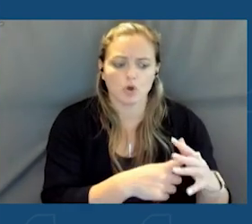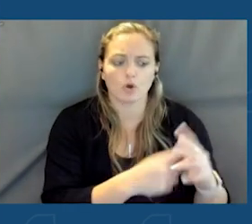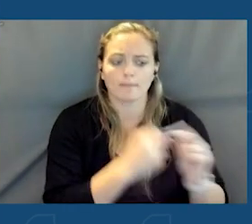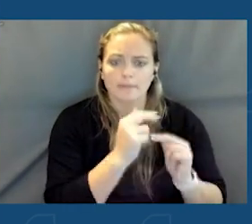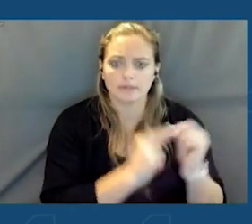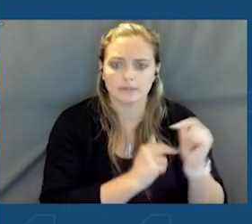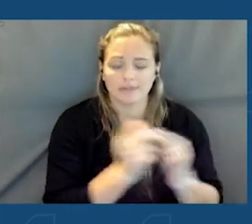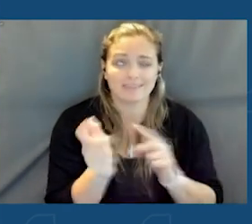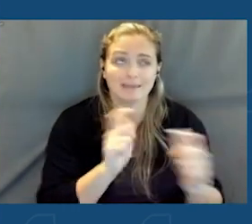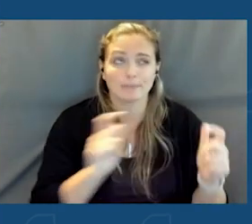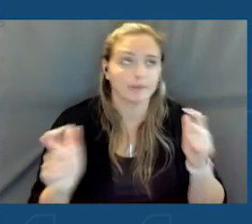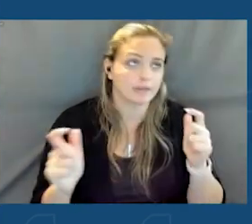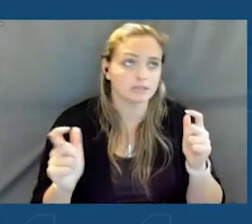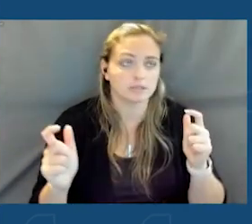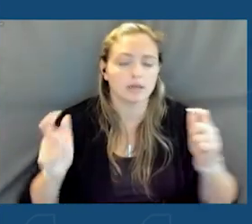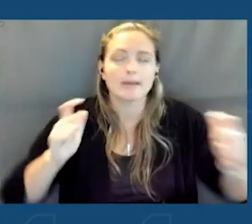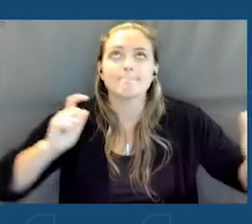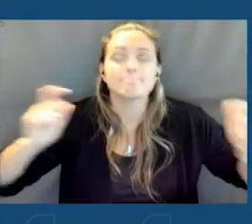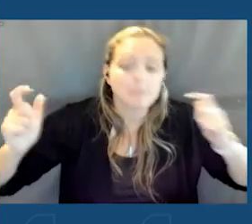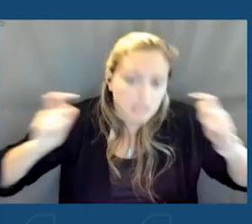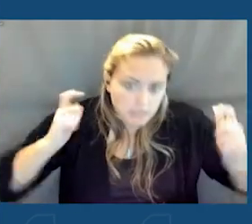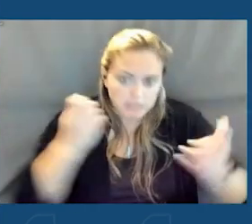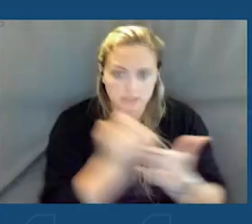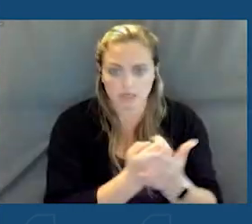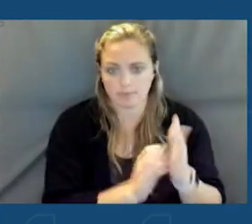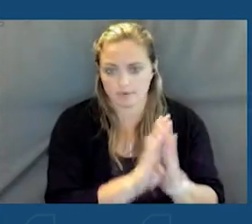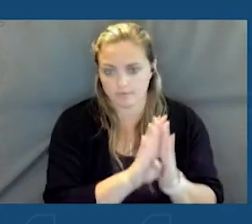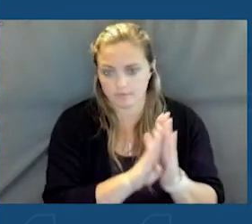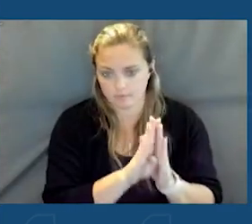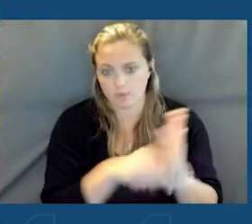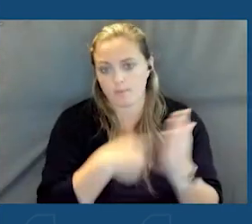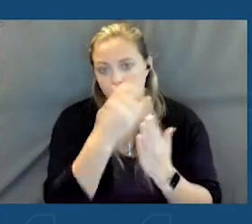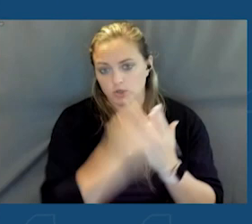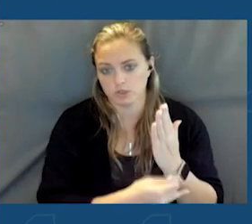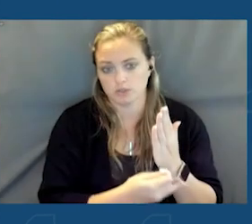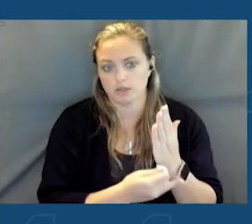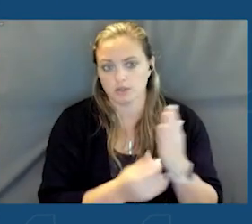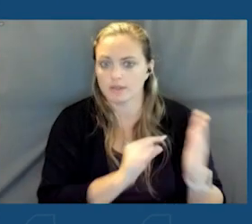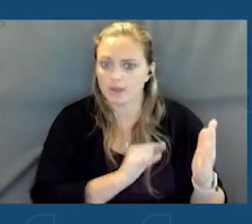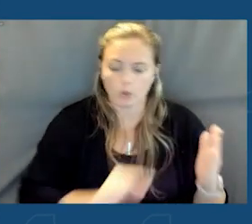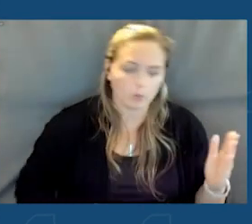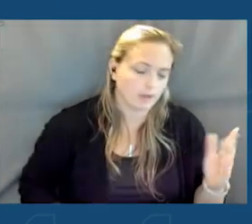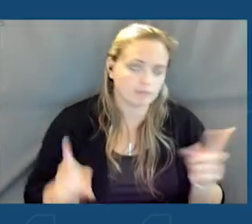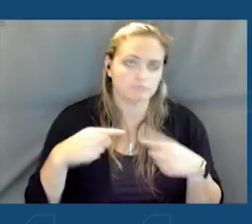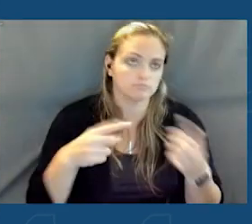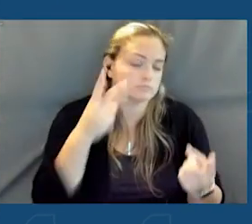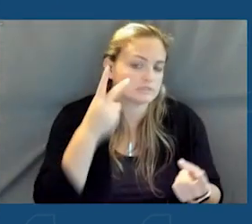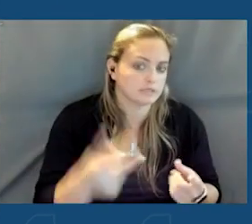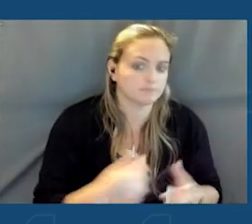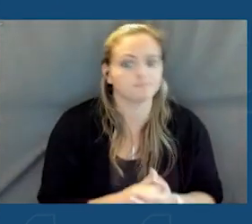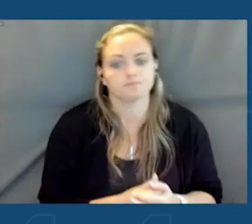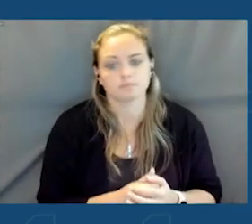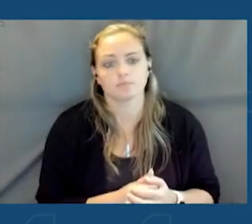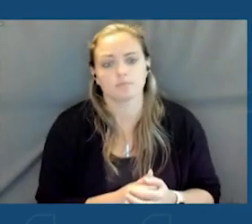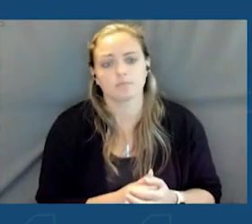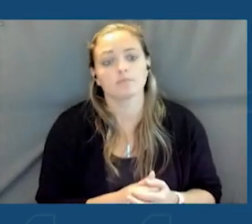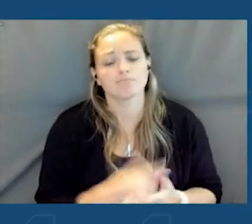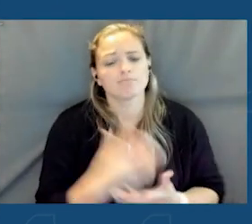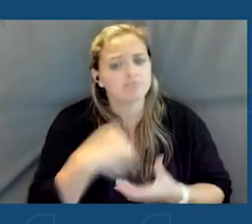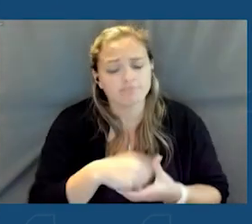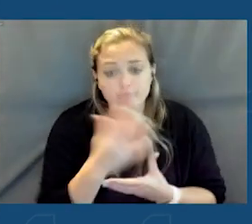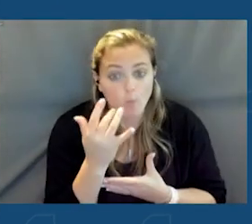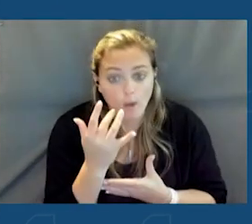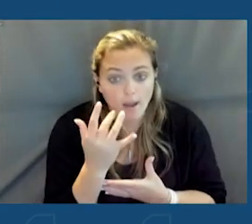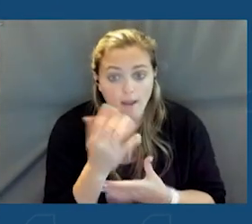the biggest economic development projects that Queens has ever seen. And that's partly because that's what we do